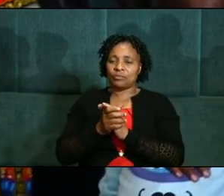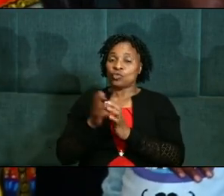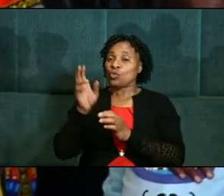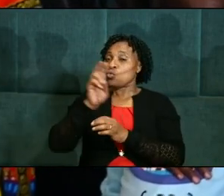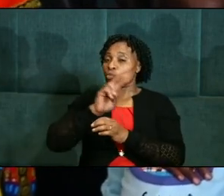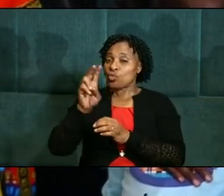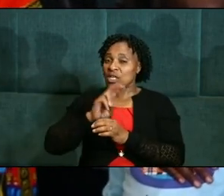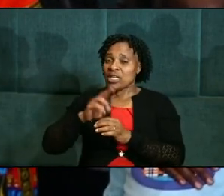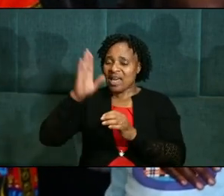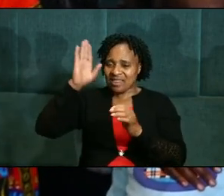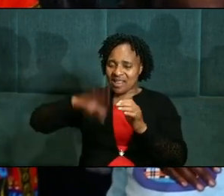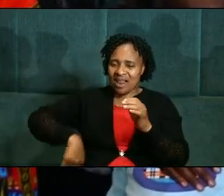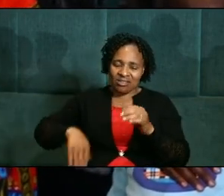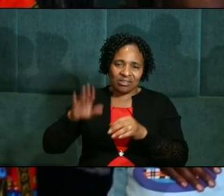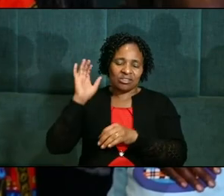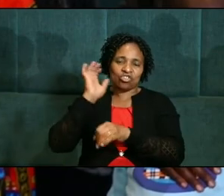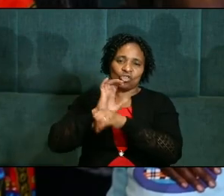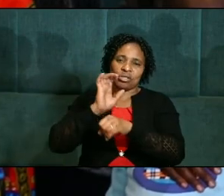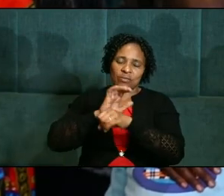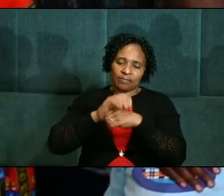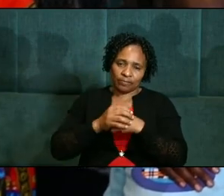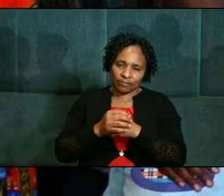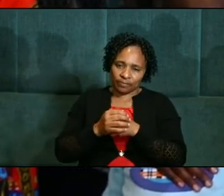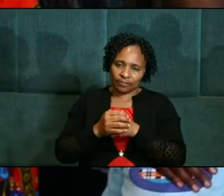Looking at the last church.